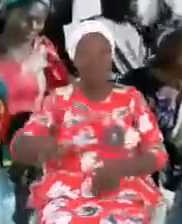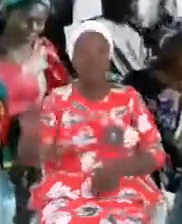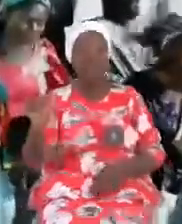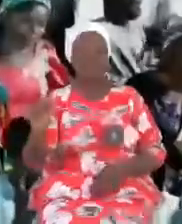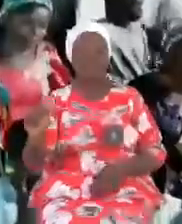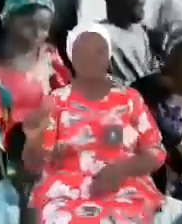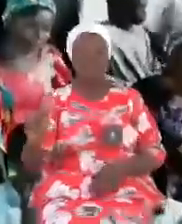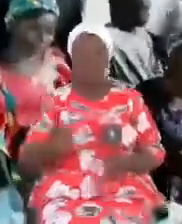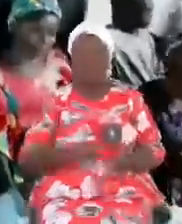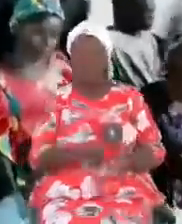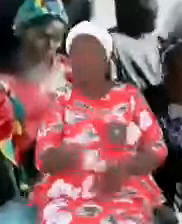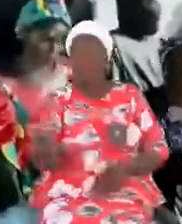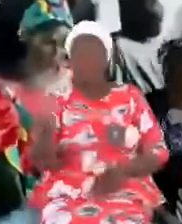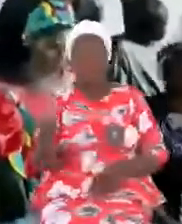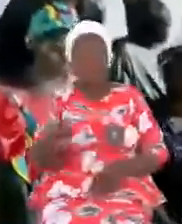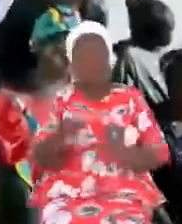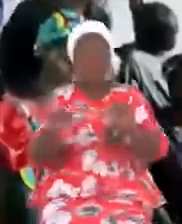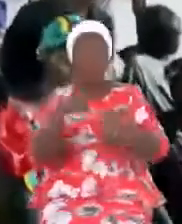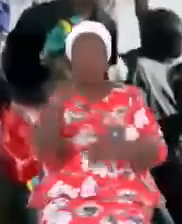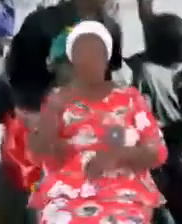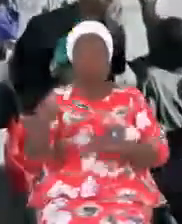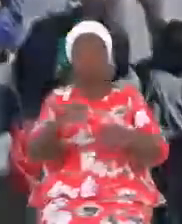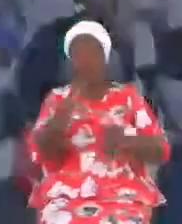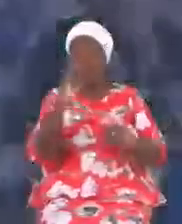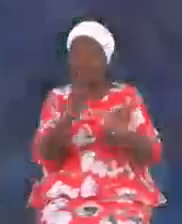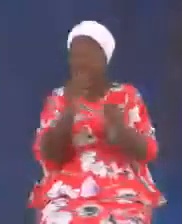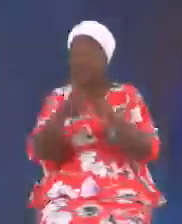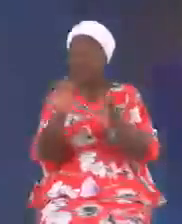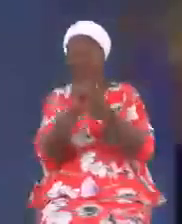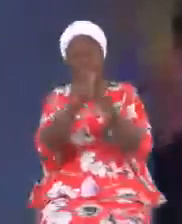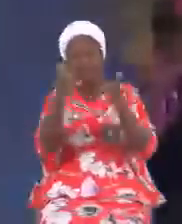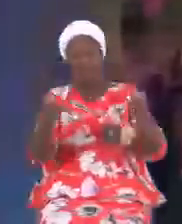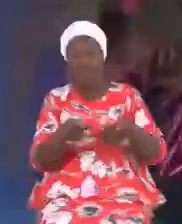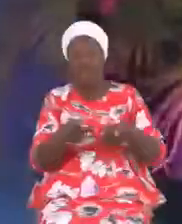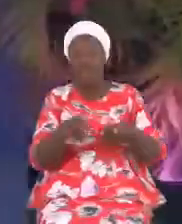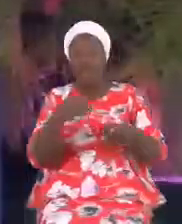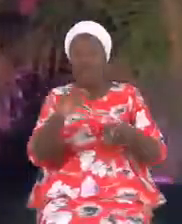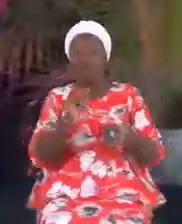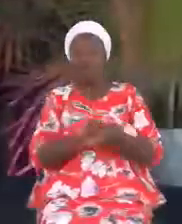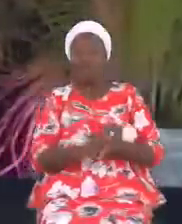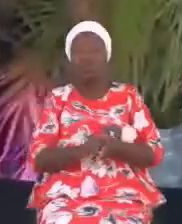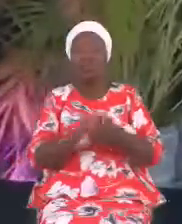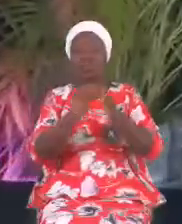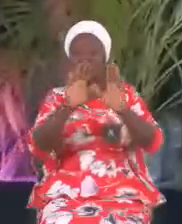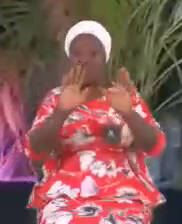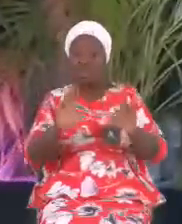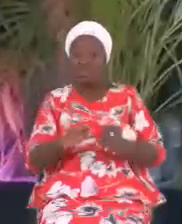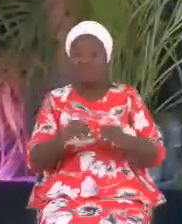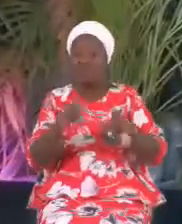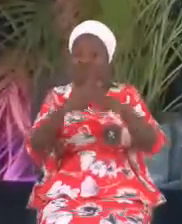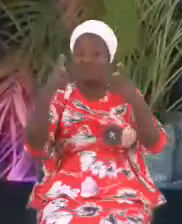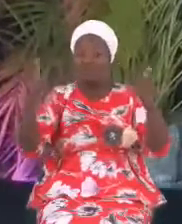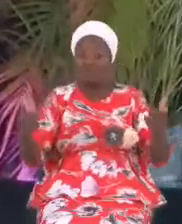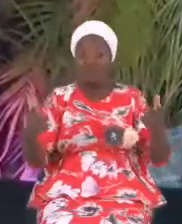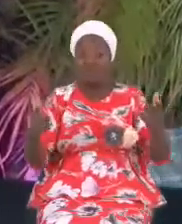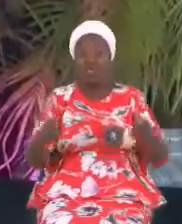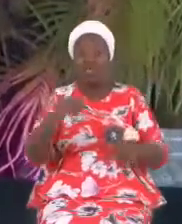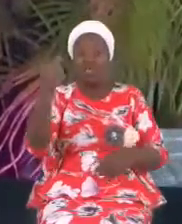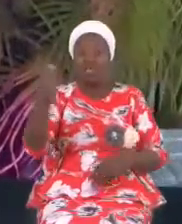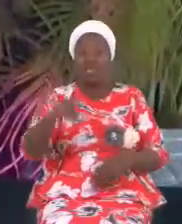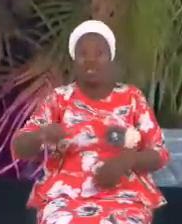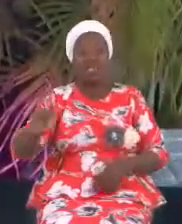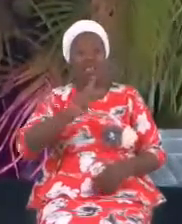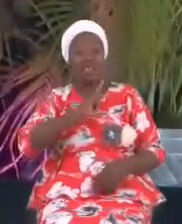Those who do not get to that place of wonderful, marvelous, eternal